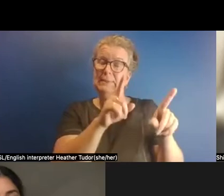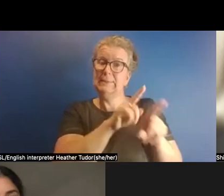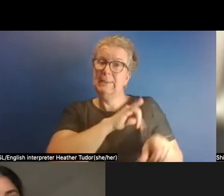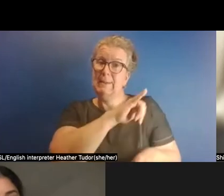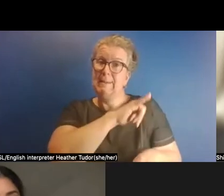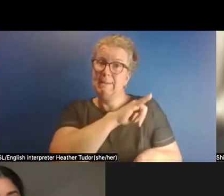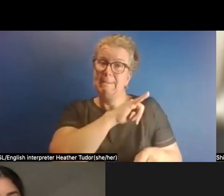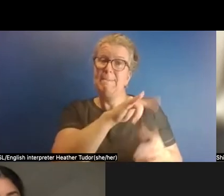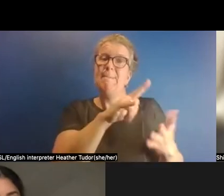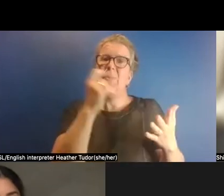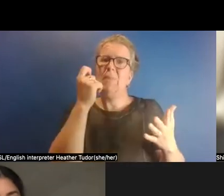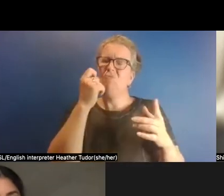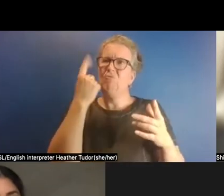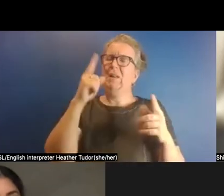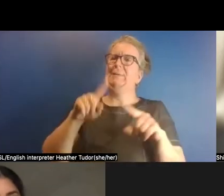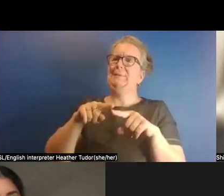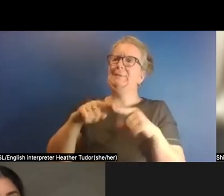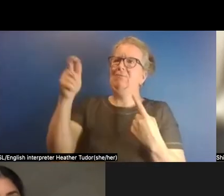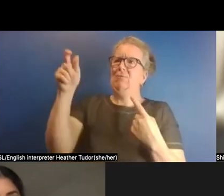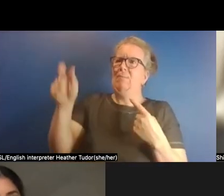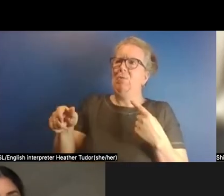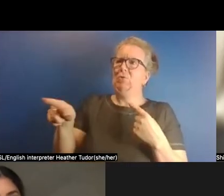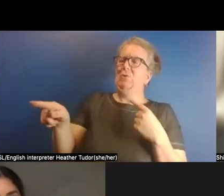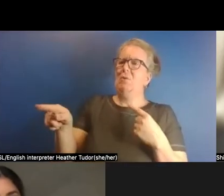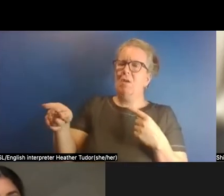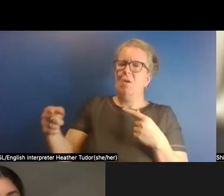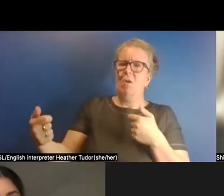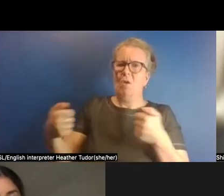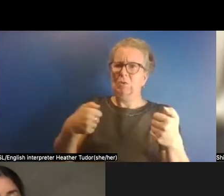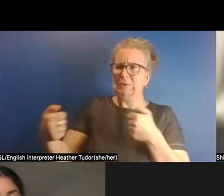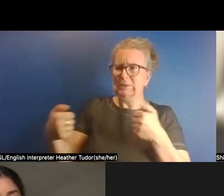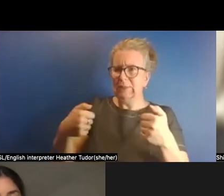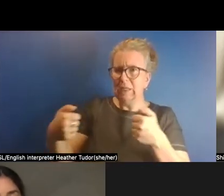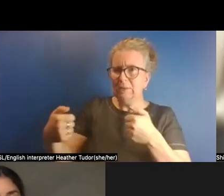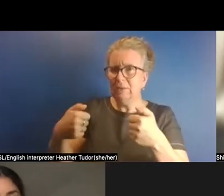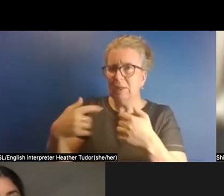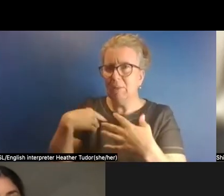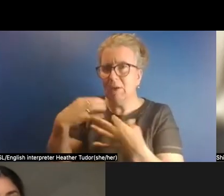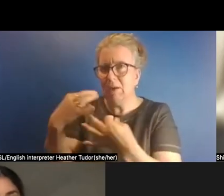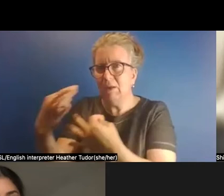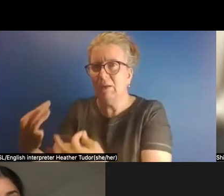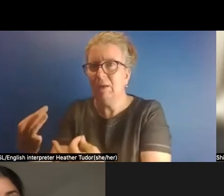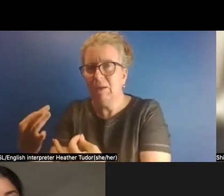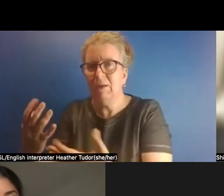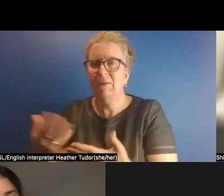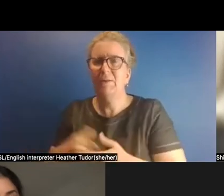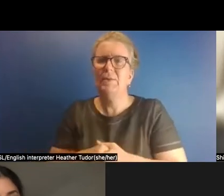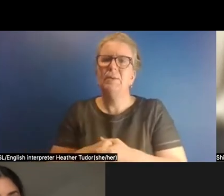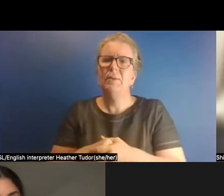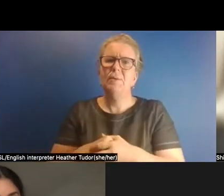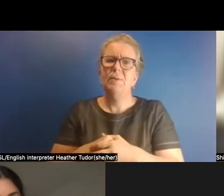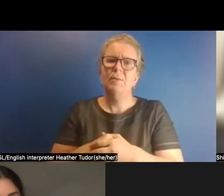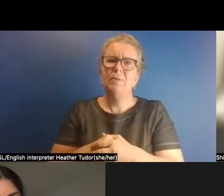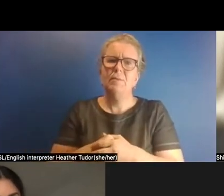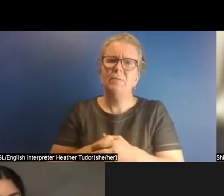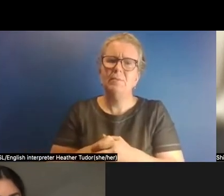in marriage and in families when they're involved. Yeah, I think as well it raises the question of like, when do